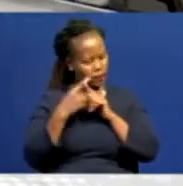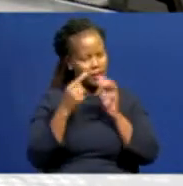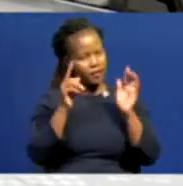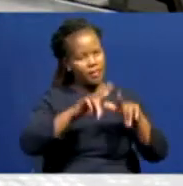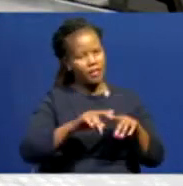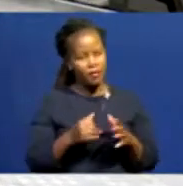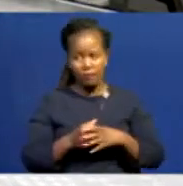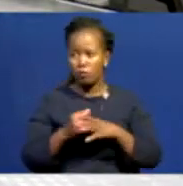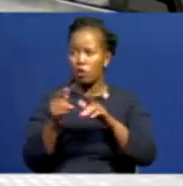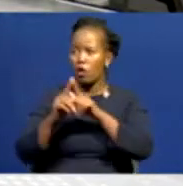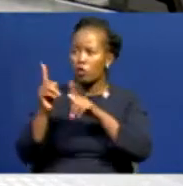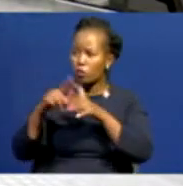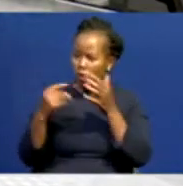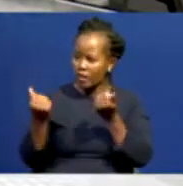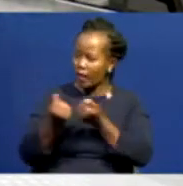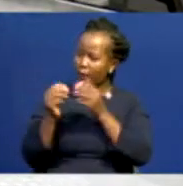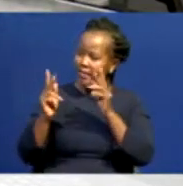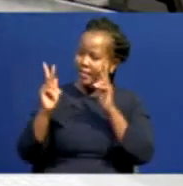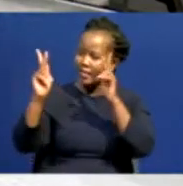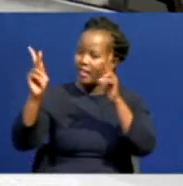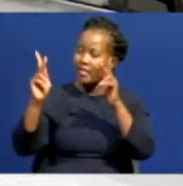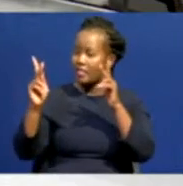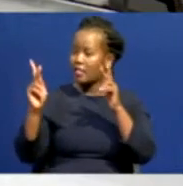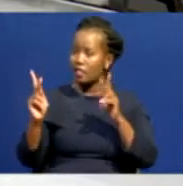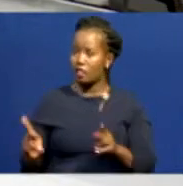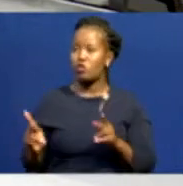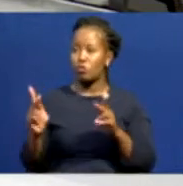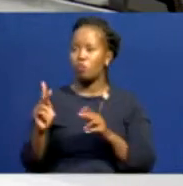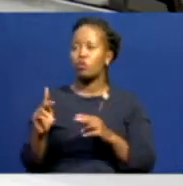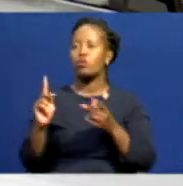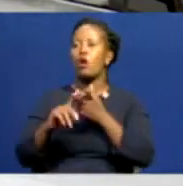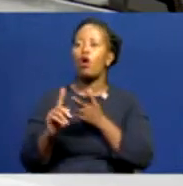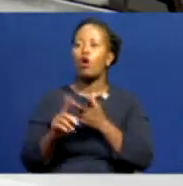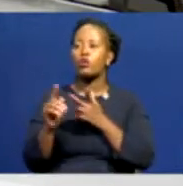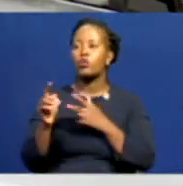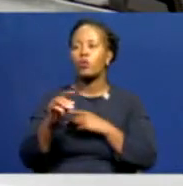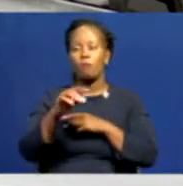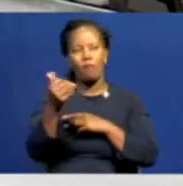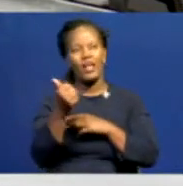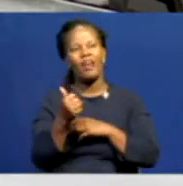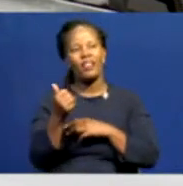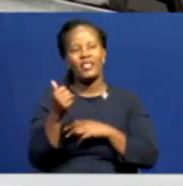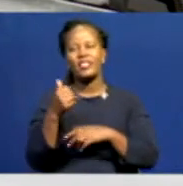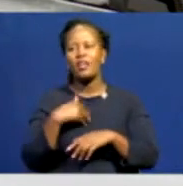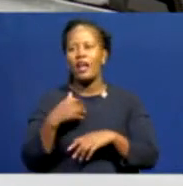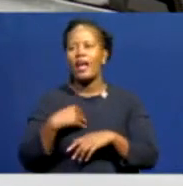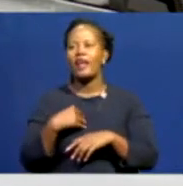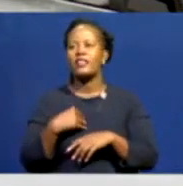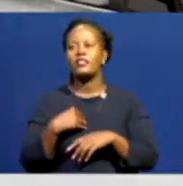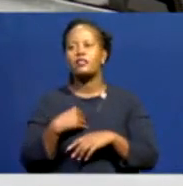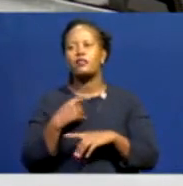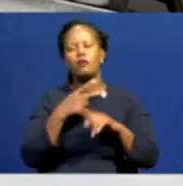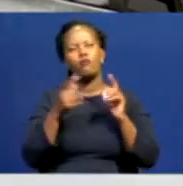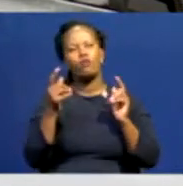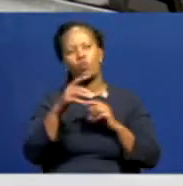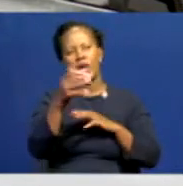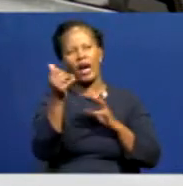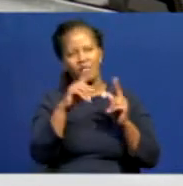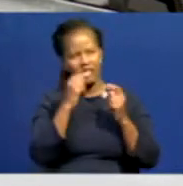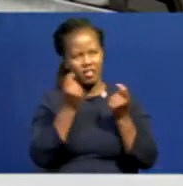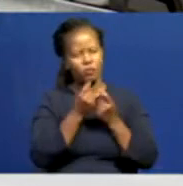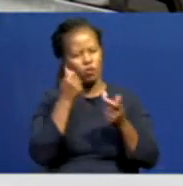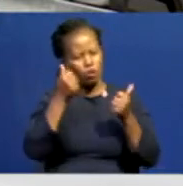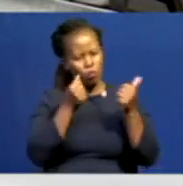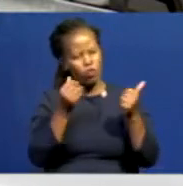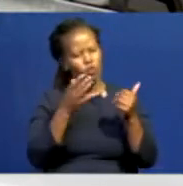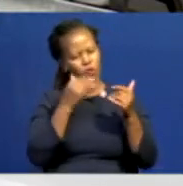in Kisumu. Yes. I mean, that is... And also the sound bites from the authorities, right? That we want to maintain